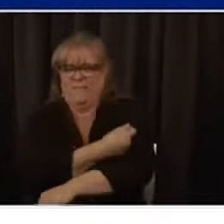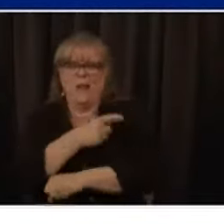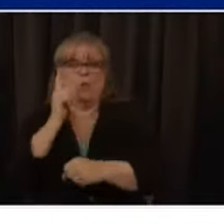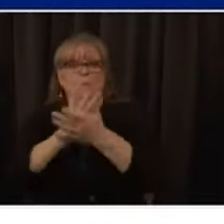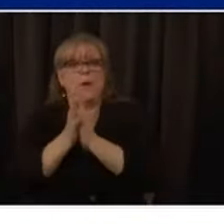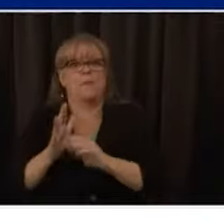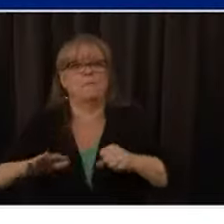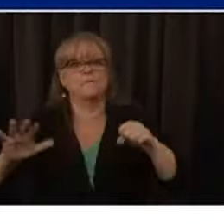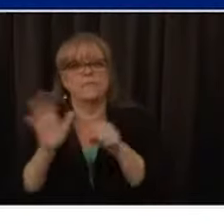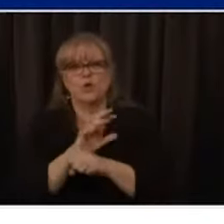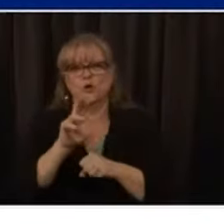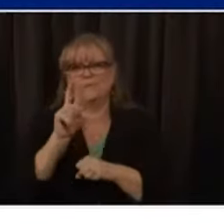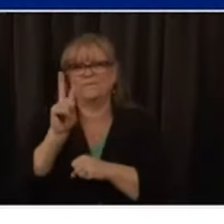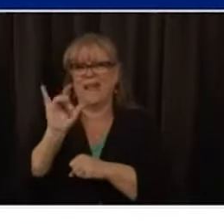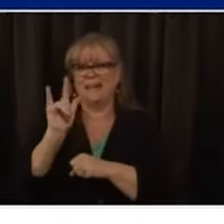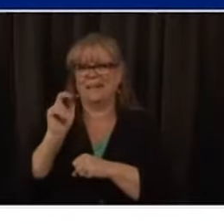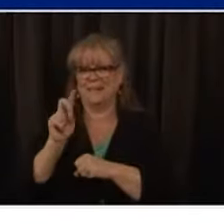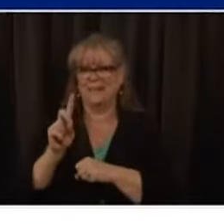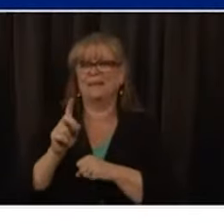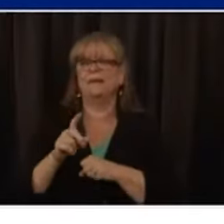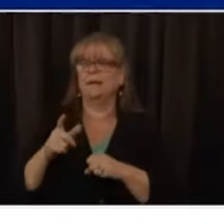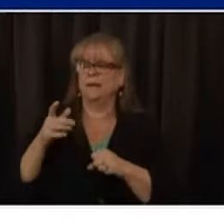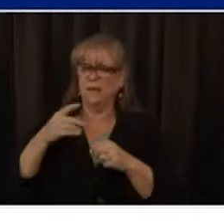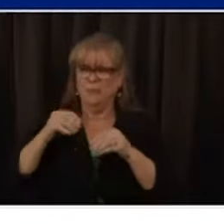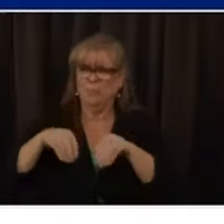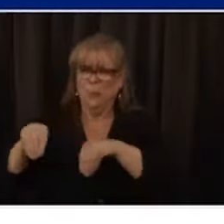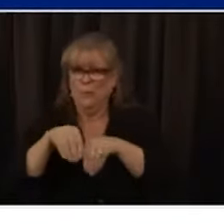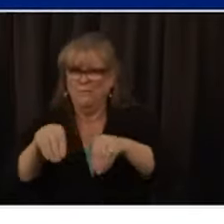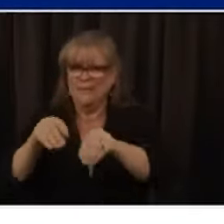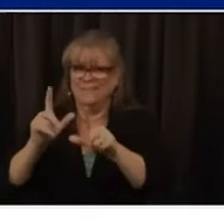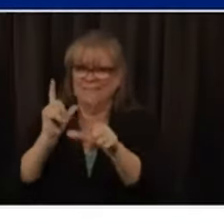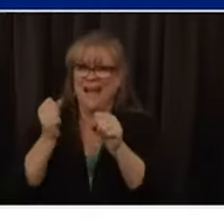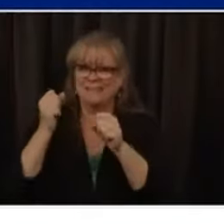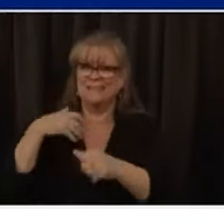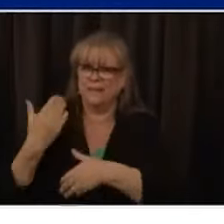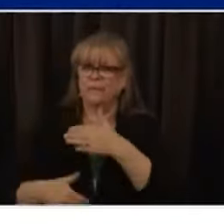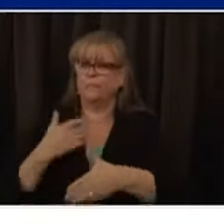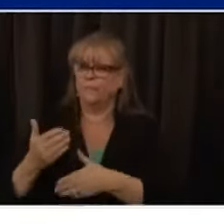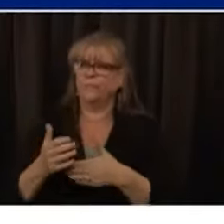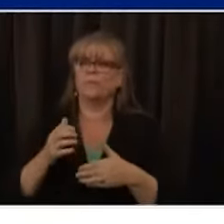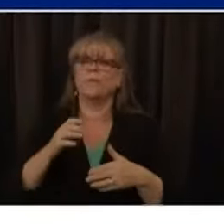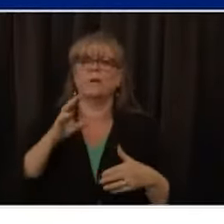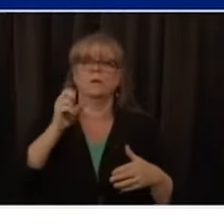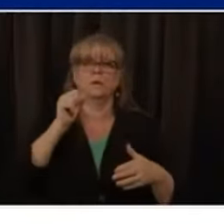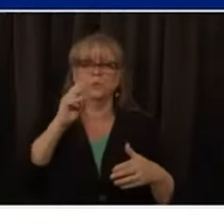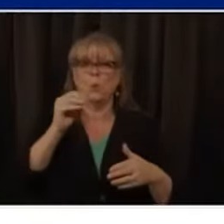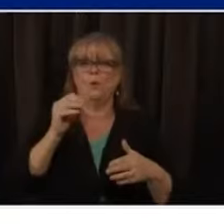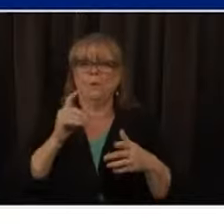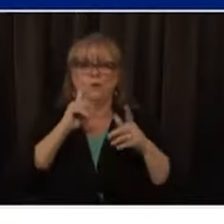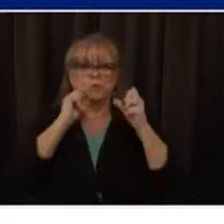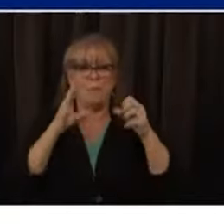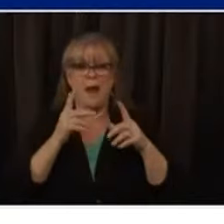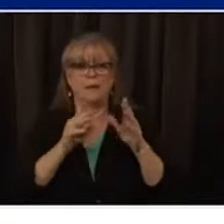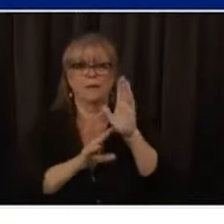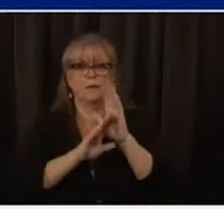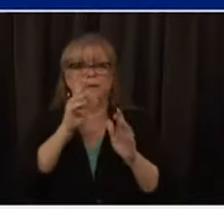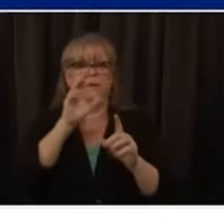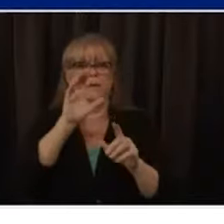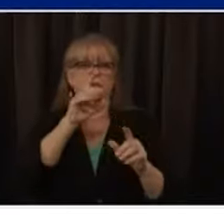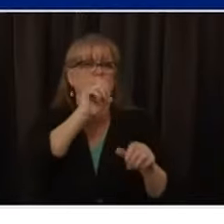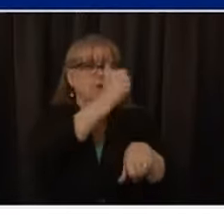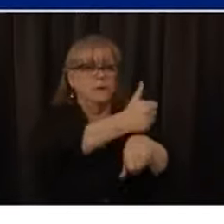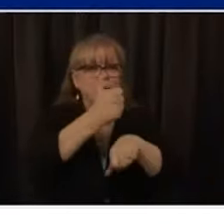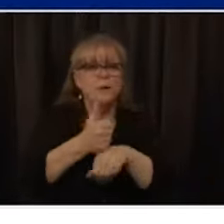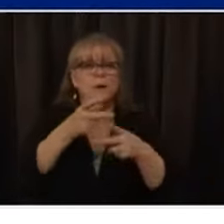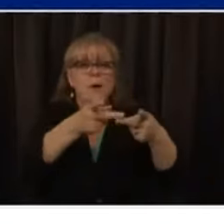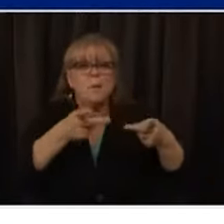making progress. We're building on this momentum. We're standing up dozens of vaccination clinics and equity clinics across the state. We're getting shots into